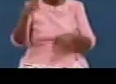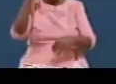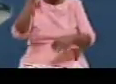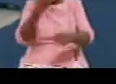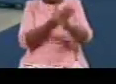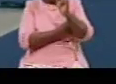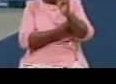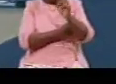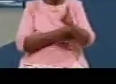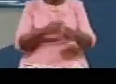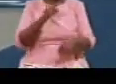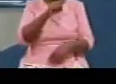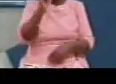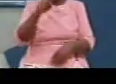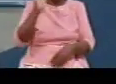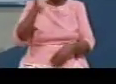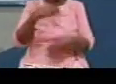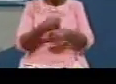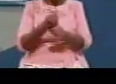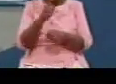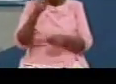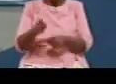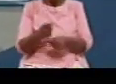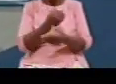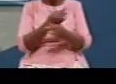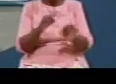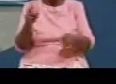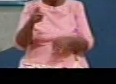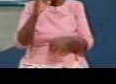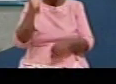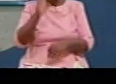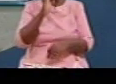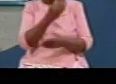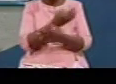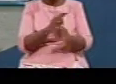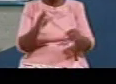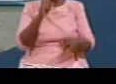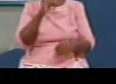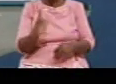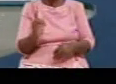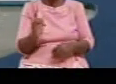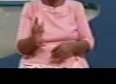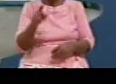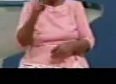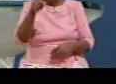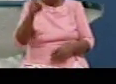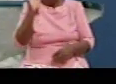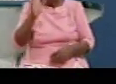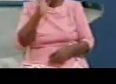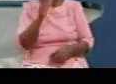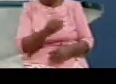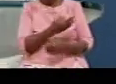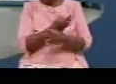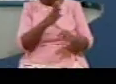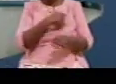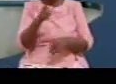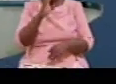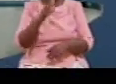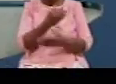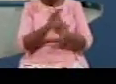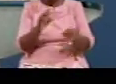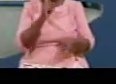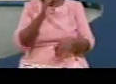therefore shall make you free, ye shall be free indeed. You'll be free, and you'll be free indeed.